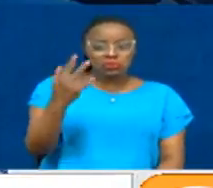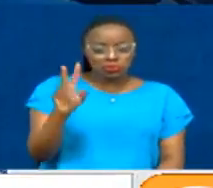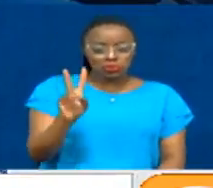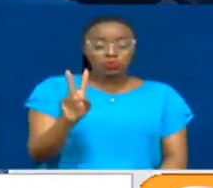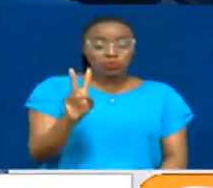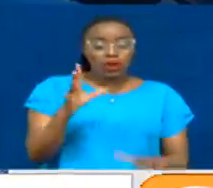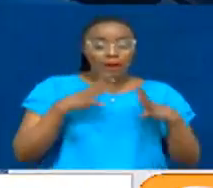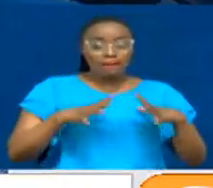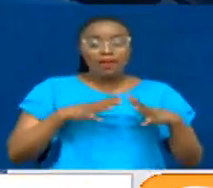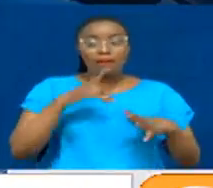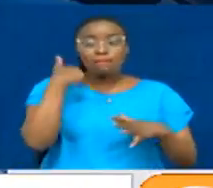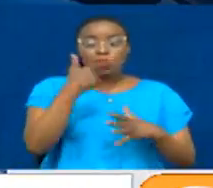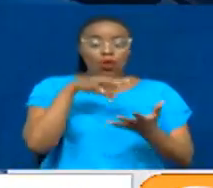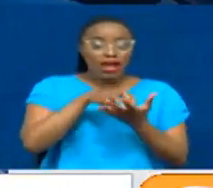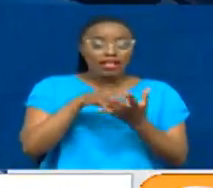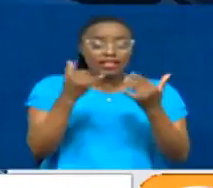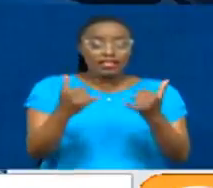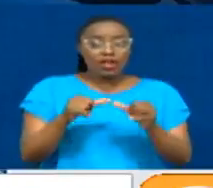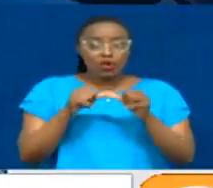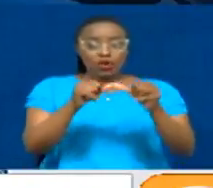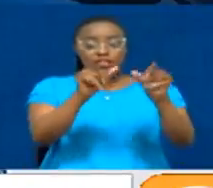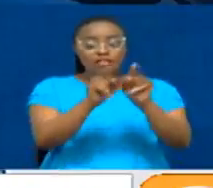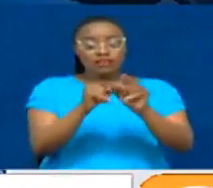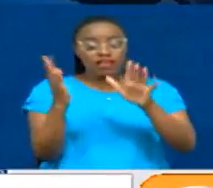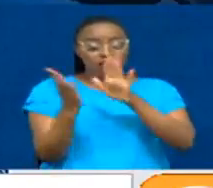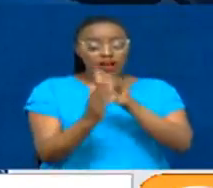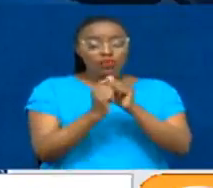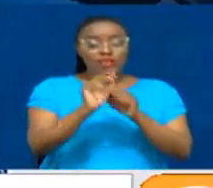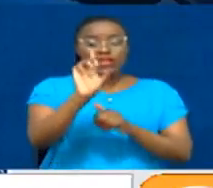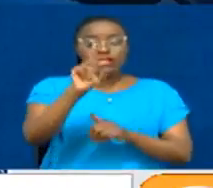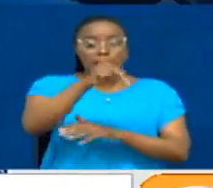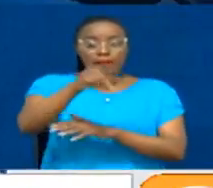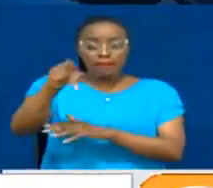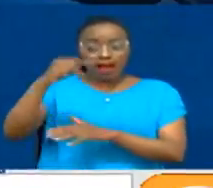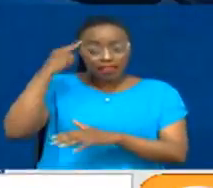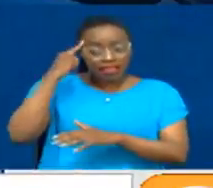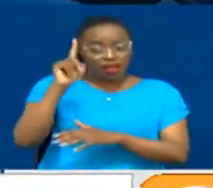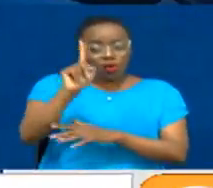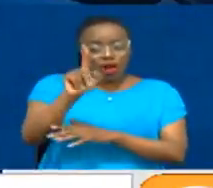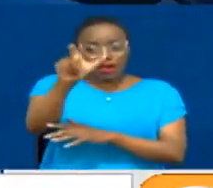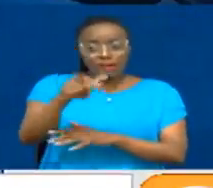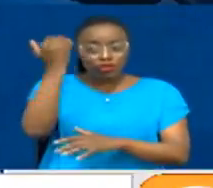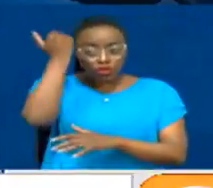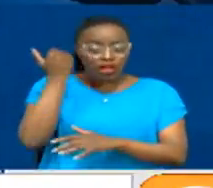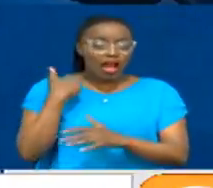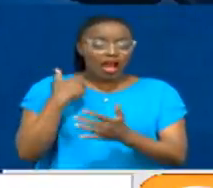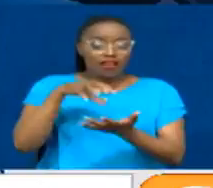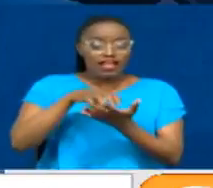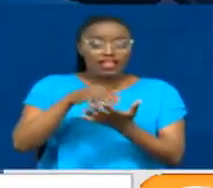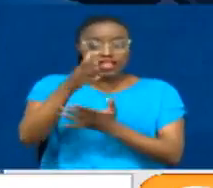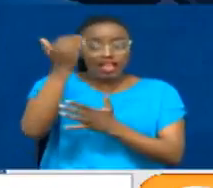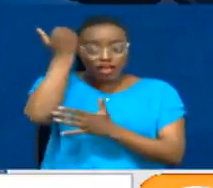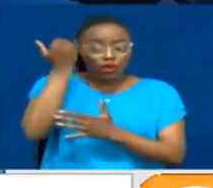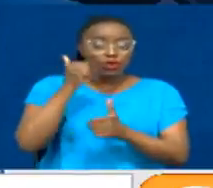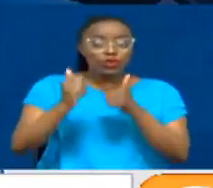two individuals who their cases right now, their files right now with the DPP. Actually, one actually is in court. There's a case right now in court